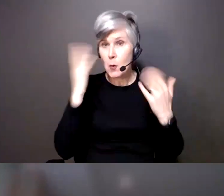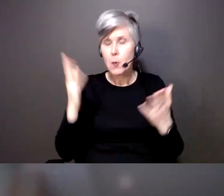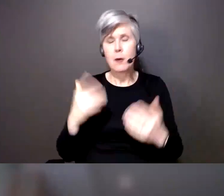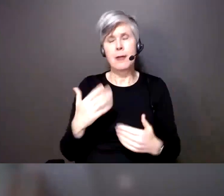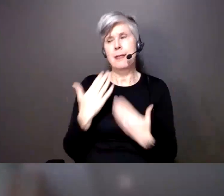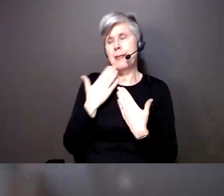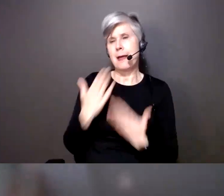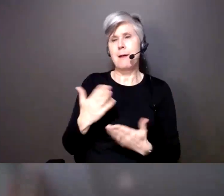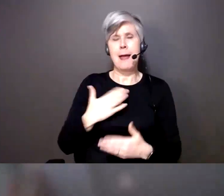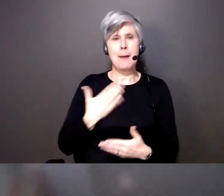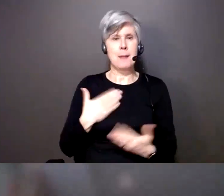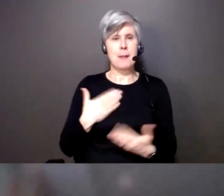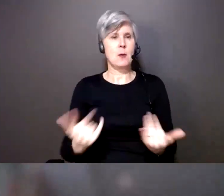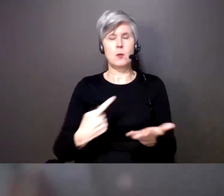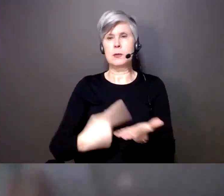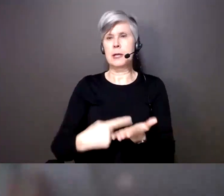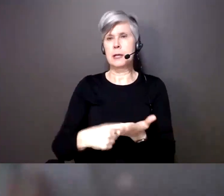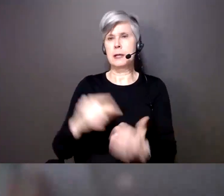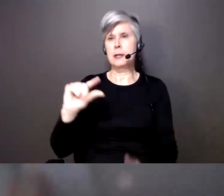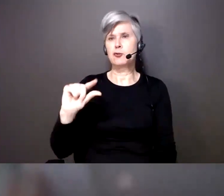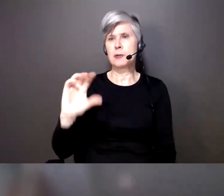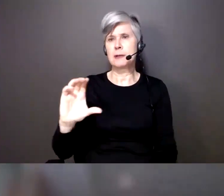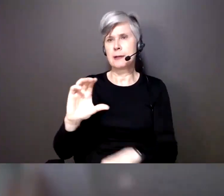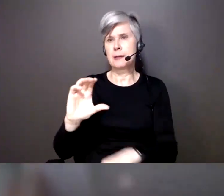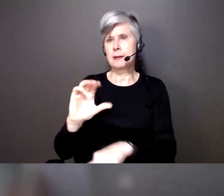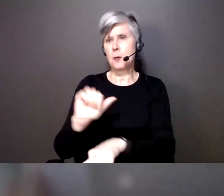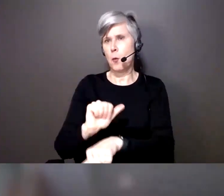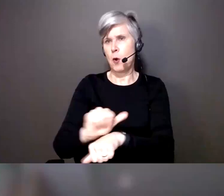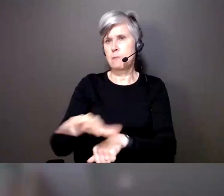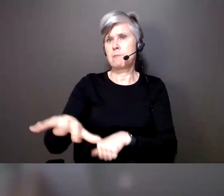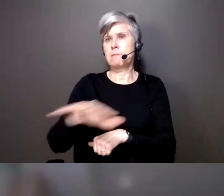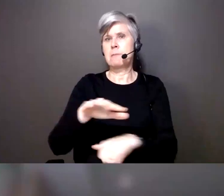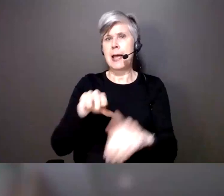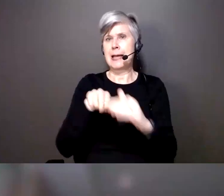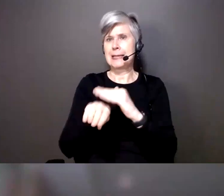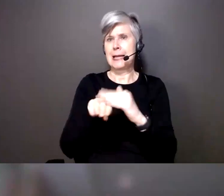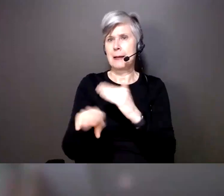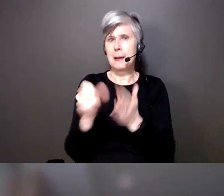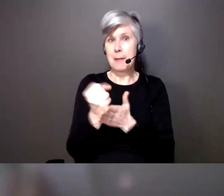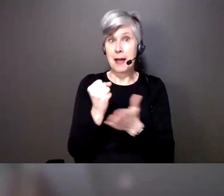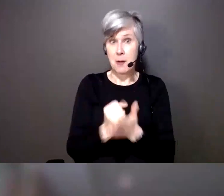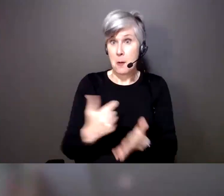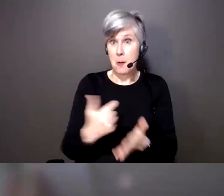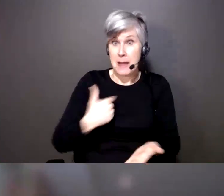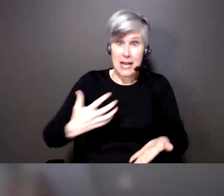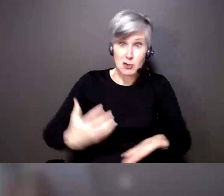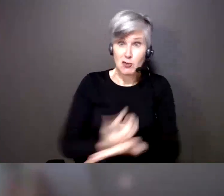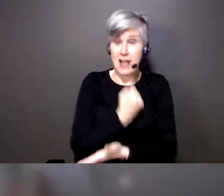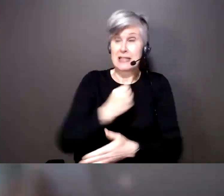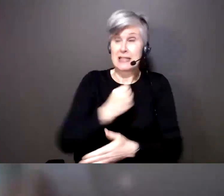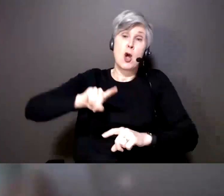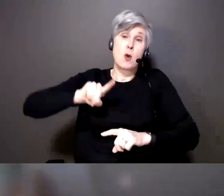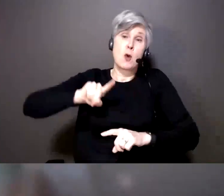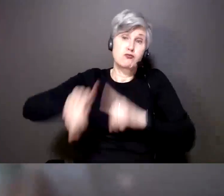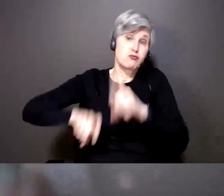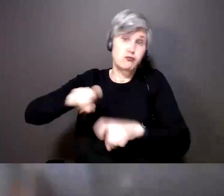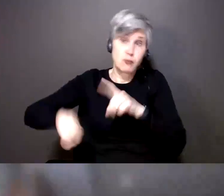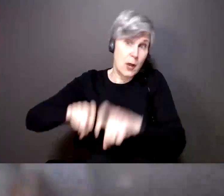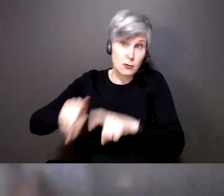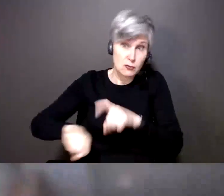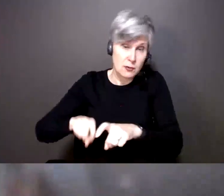Workplace Accessibility Passport. Shall we get started with all my questions? Let's get started. And you